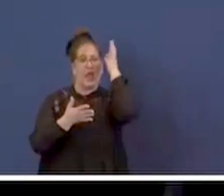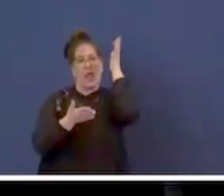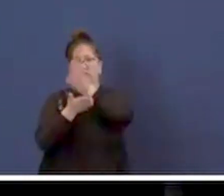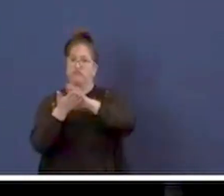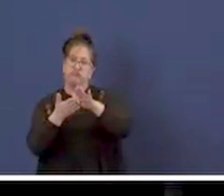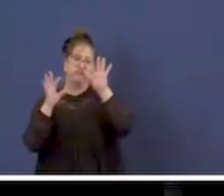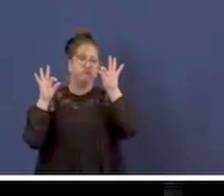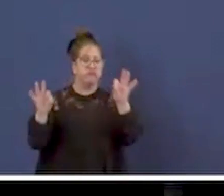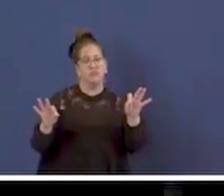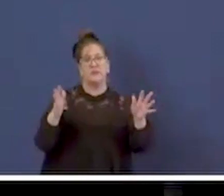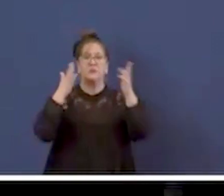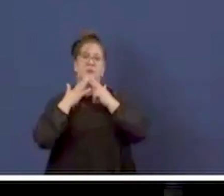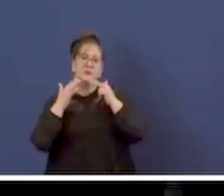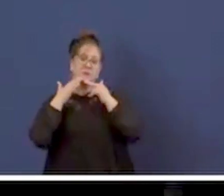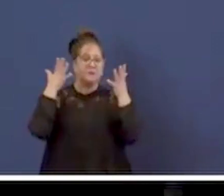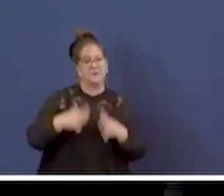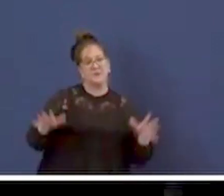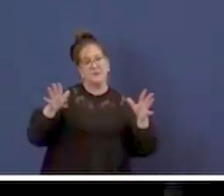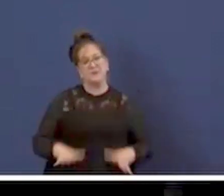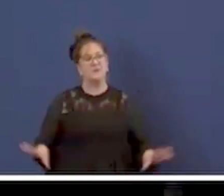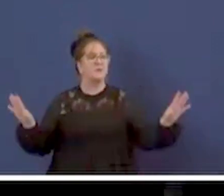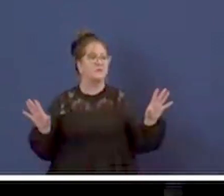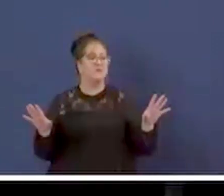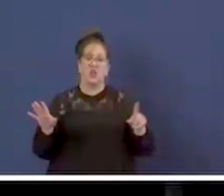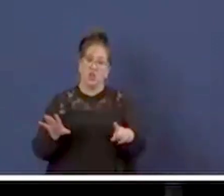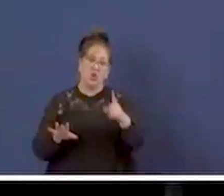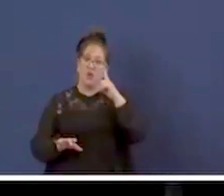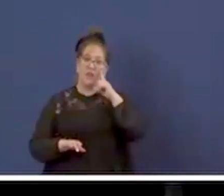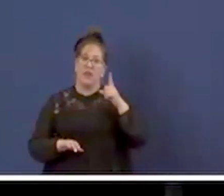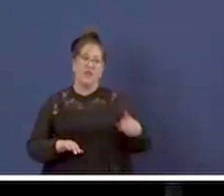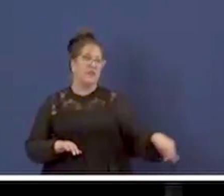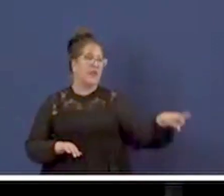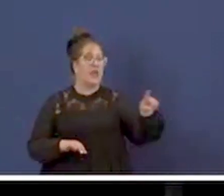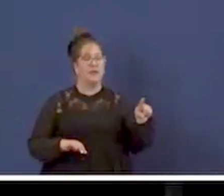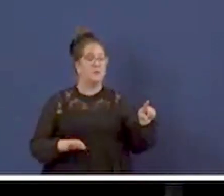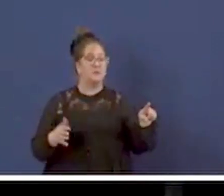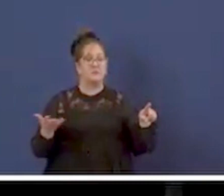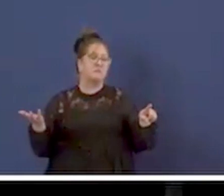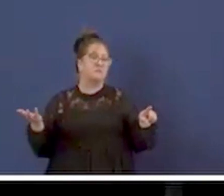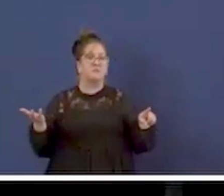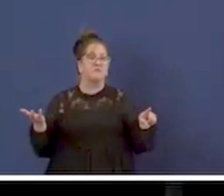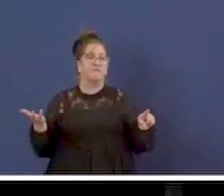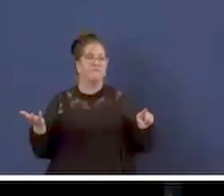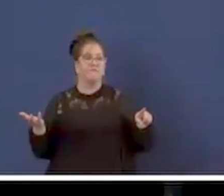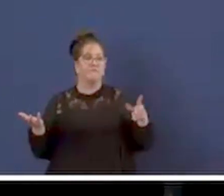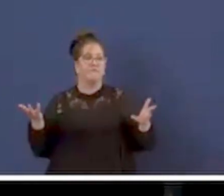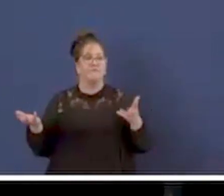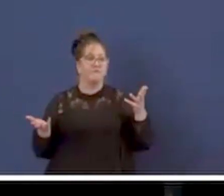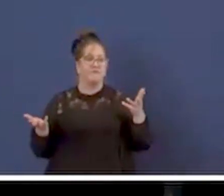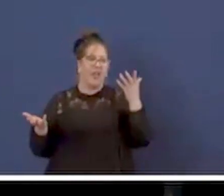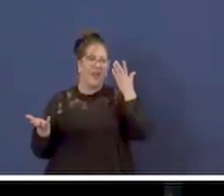haircut, got their cute little outfits on, and you'd think that they'd come off of, like, I don't